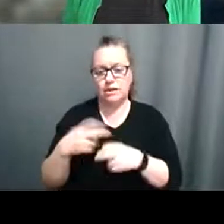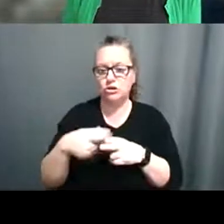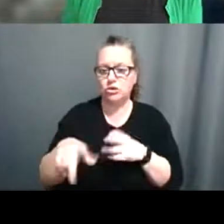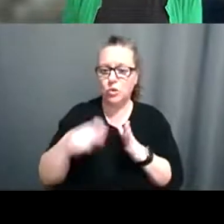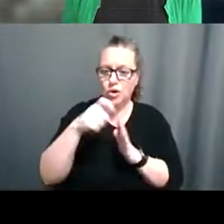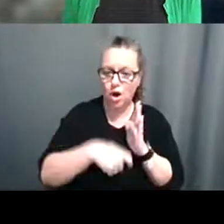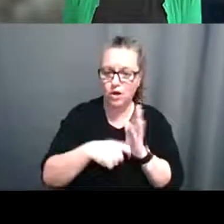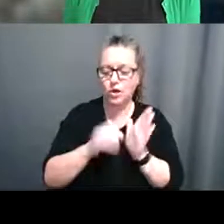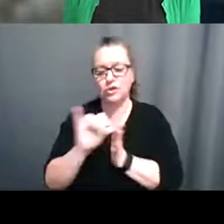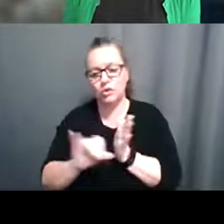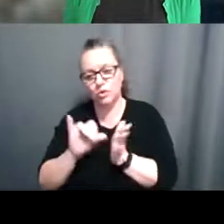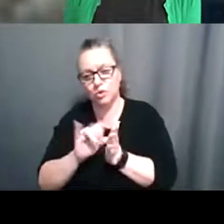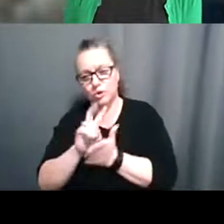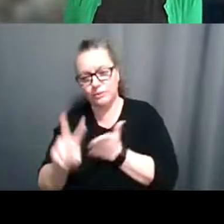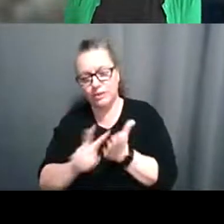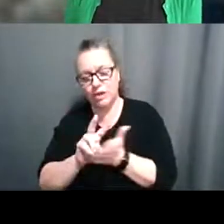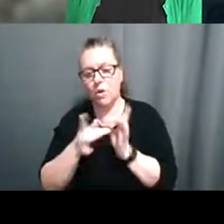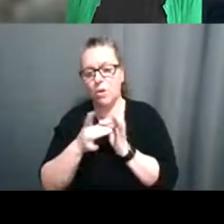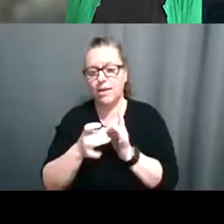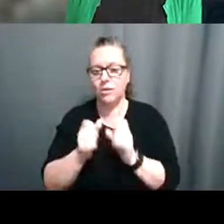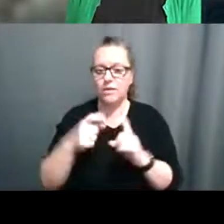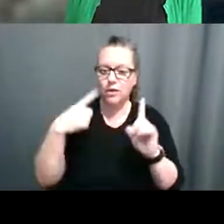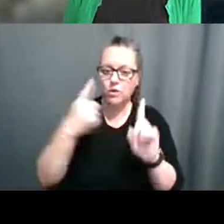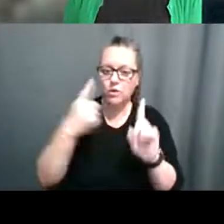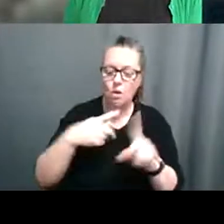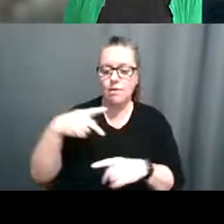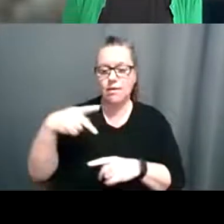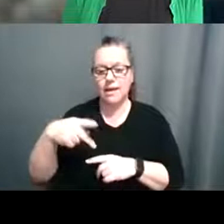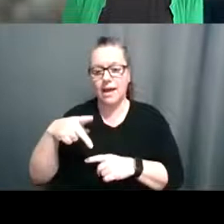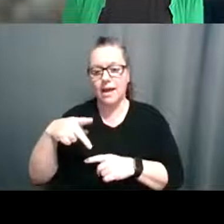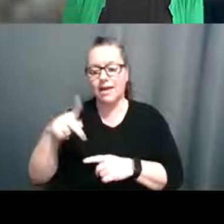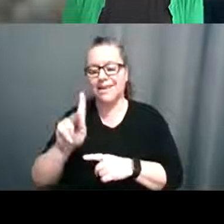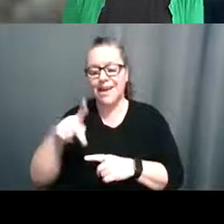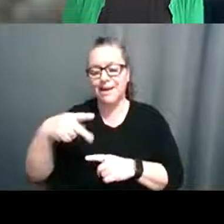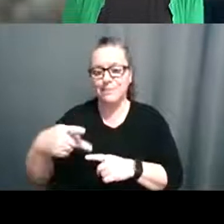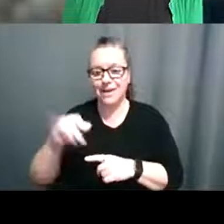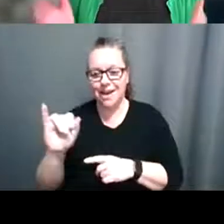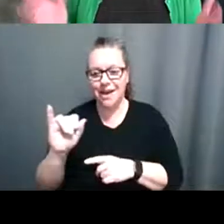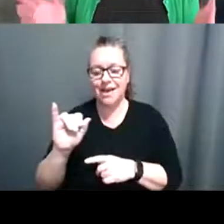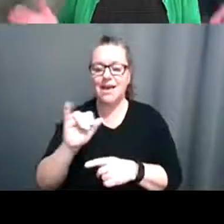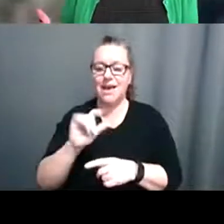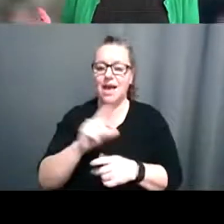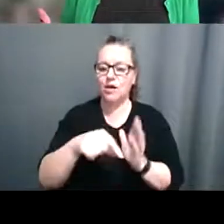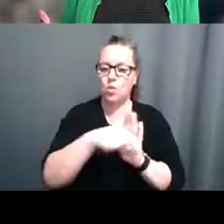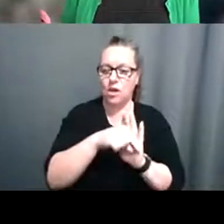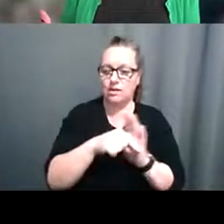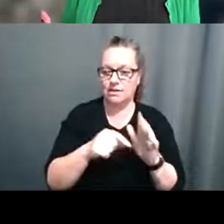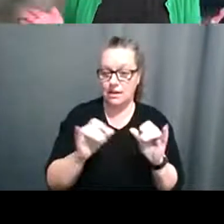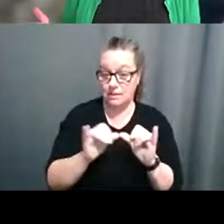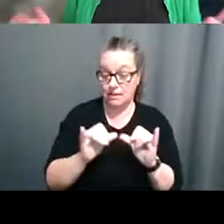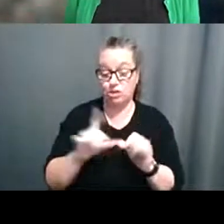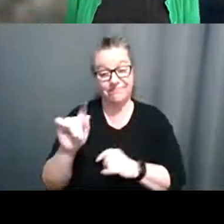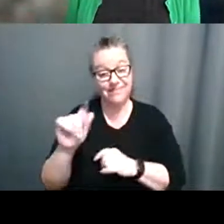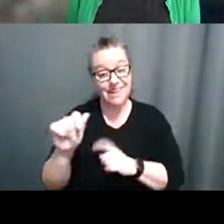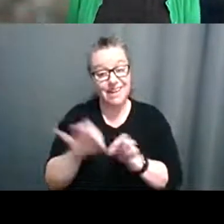YouTube videos on goals, KPIs, and quality measures. So data is critical to